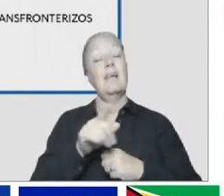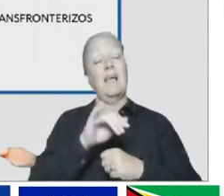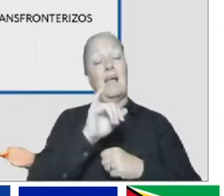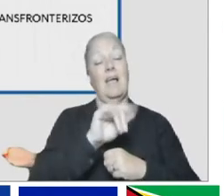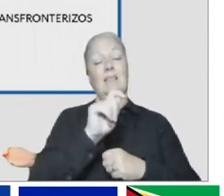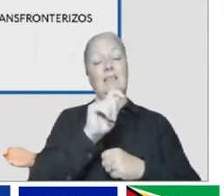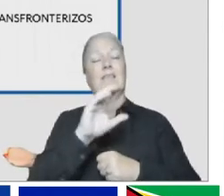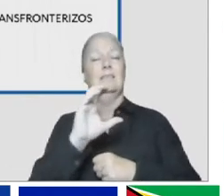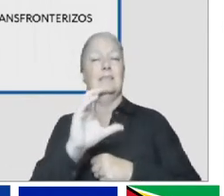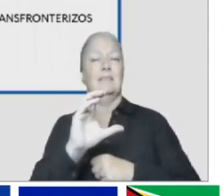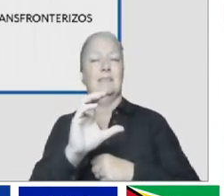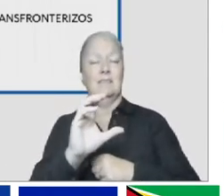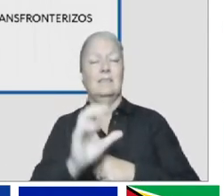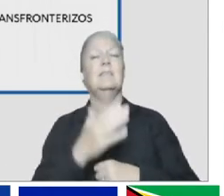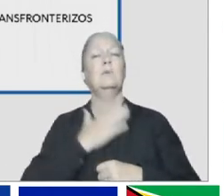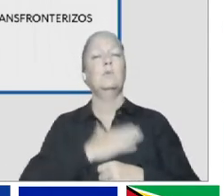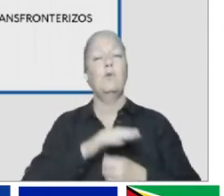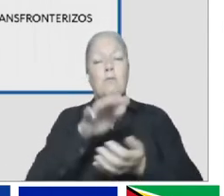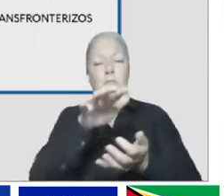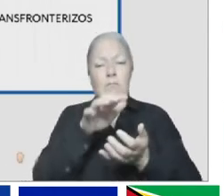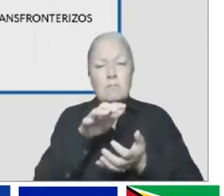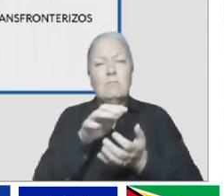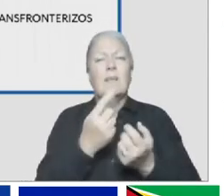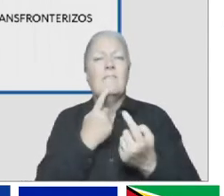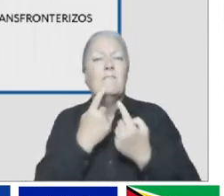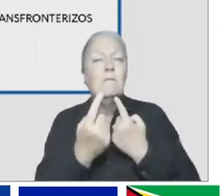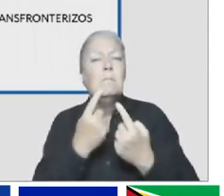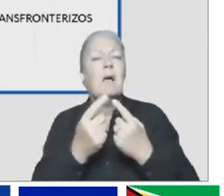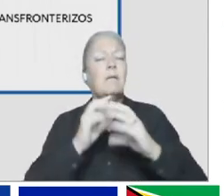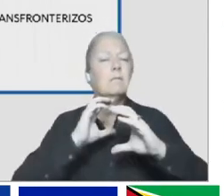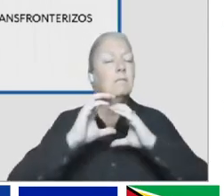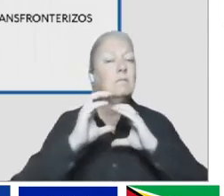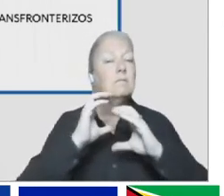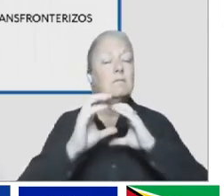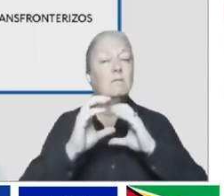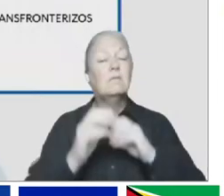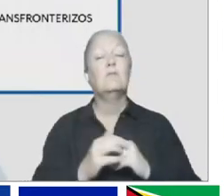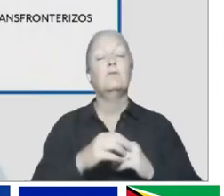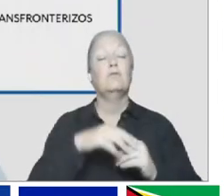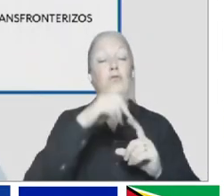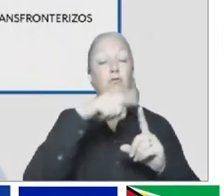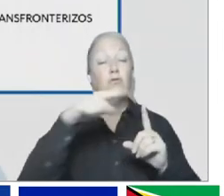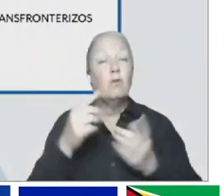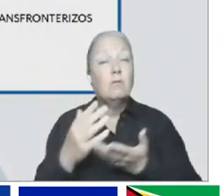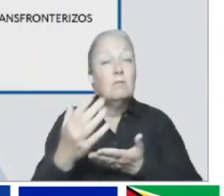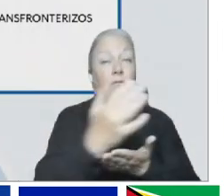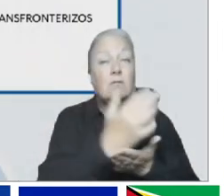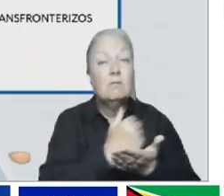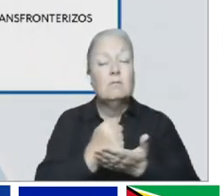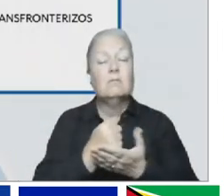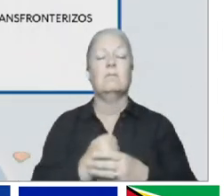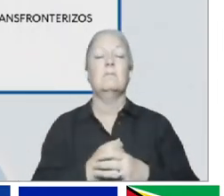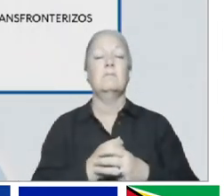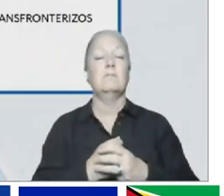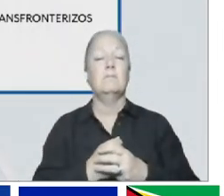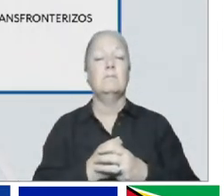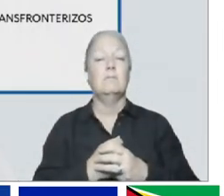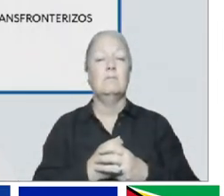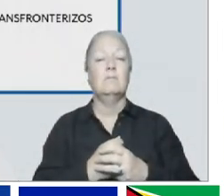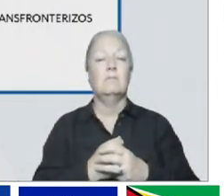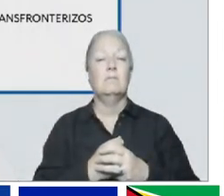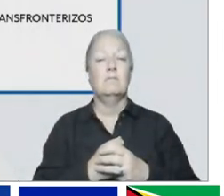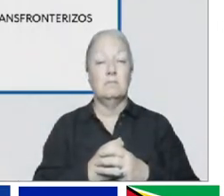and communication. Data collection, georeferences have been key when it comes to making